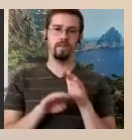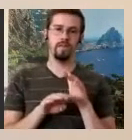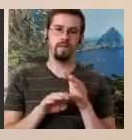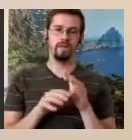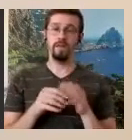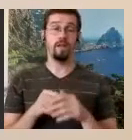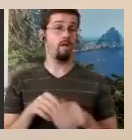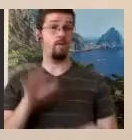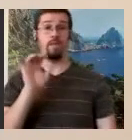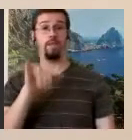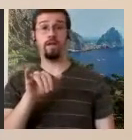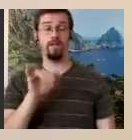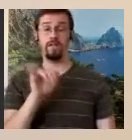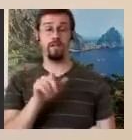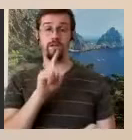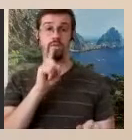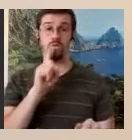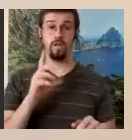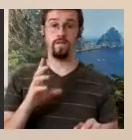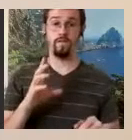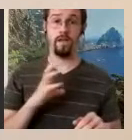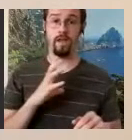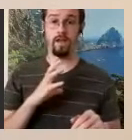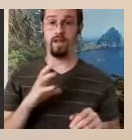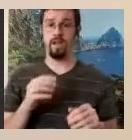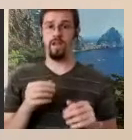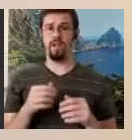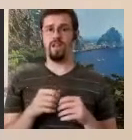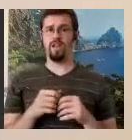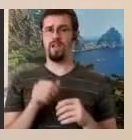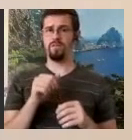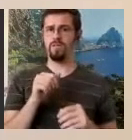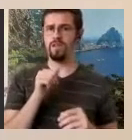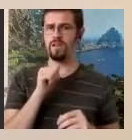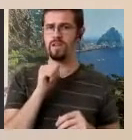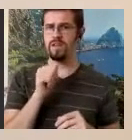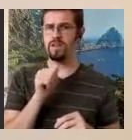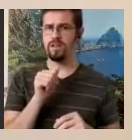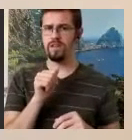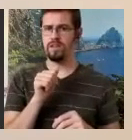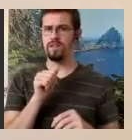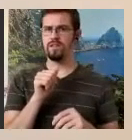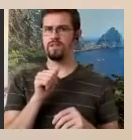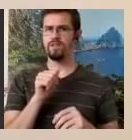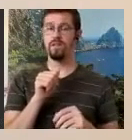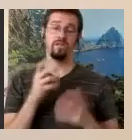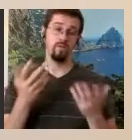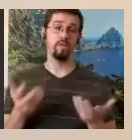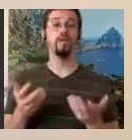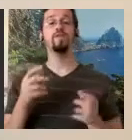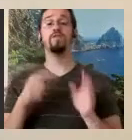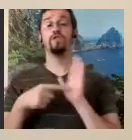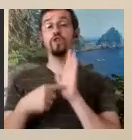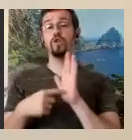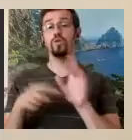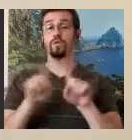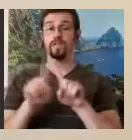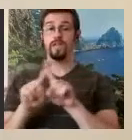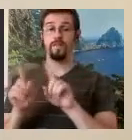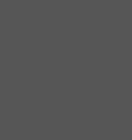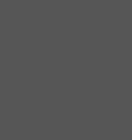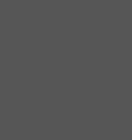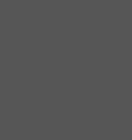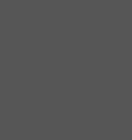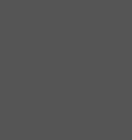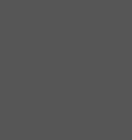of questions. Any other questions? Sure. I mean, if you'd like to see, I mean, just to show you the different glyph choices being made by